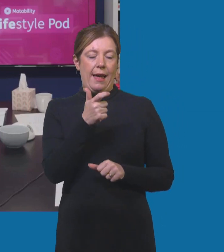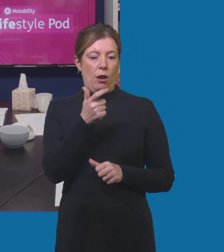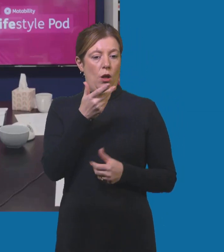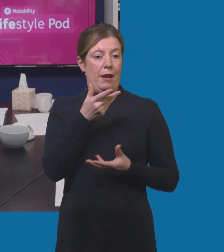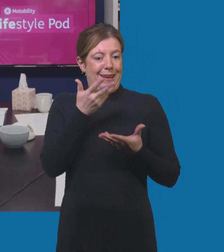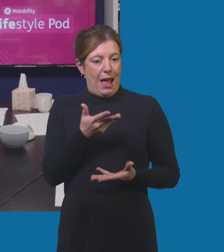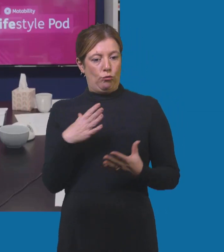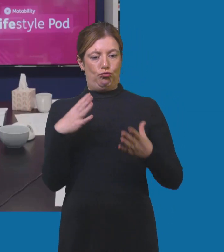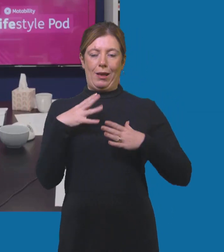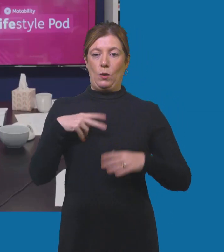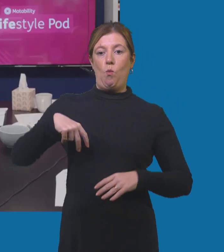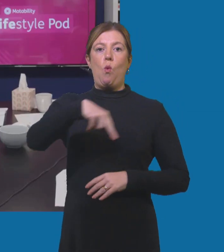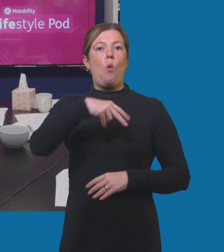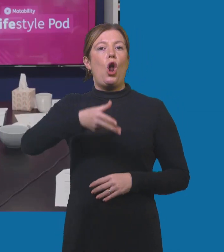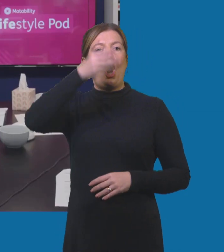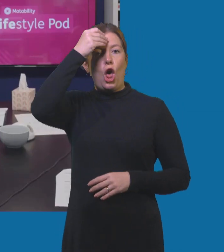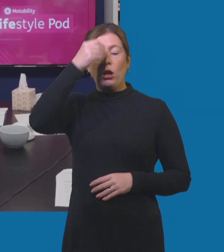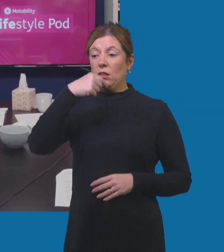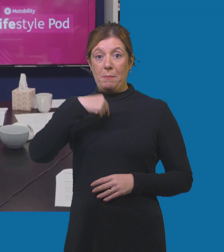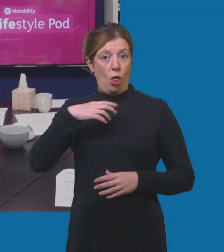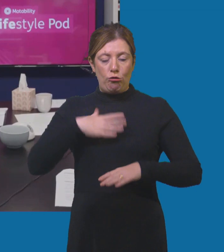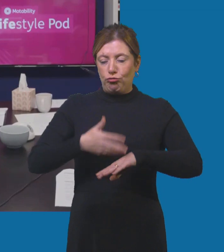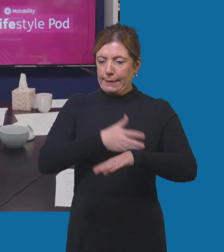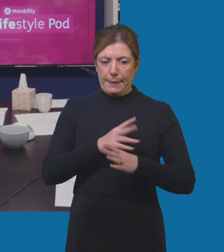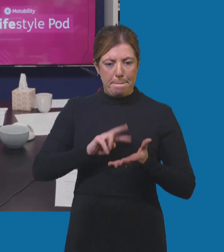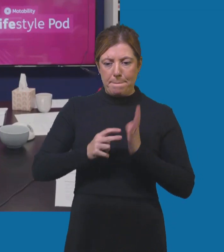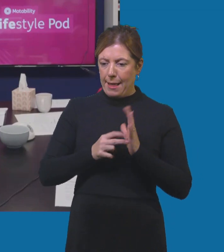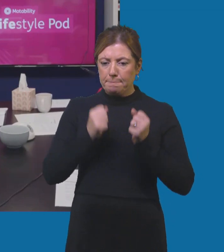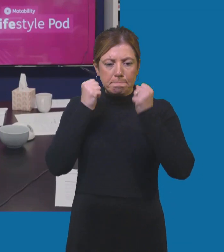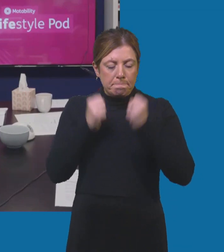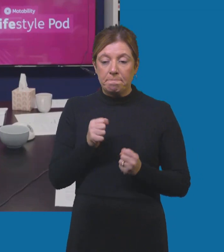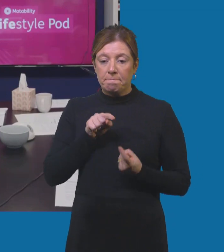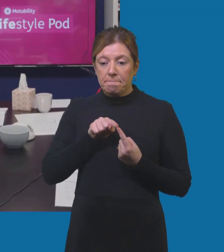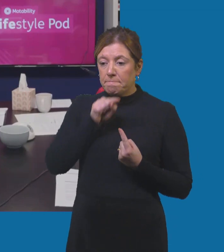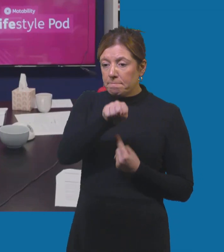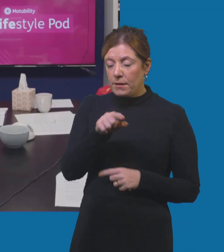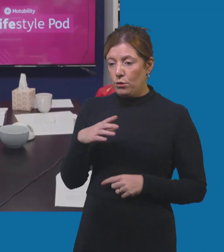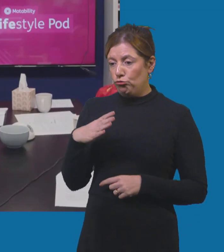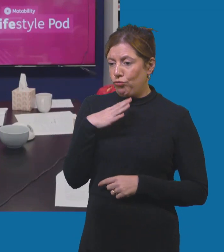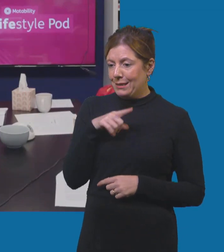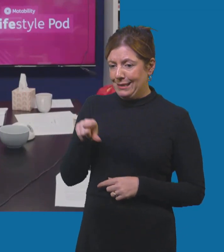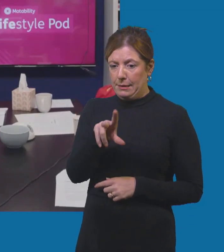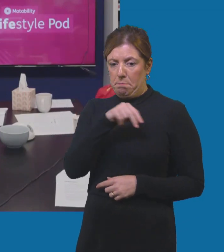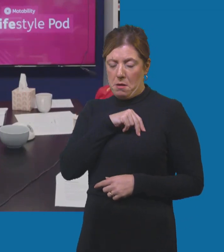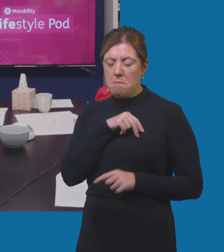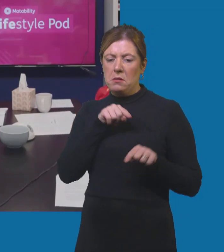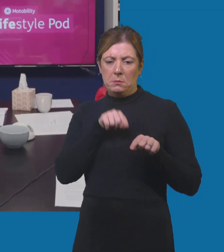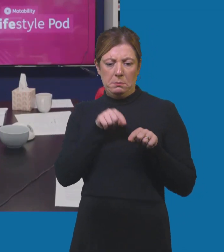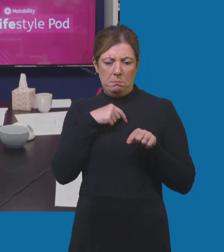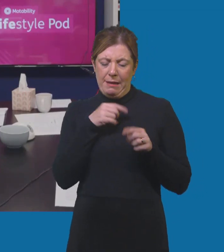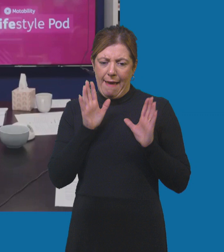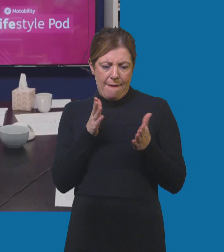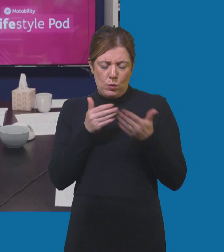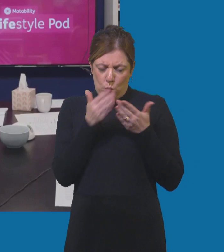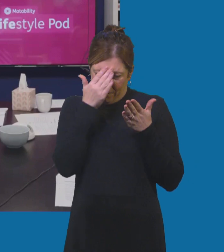to walk, I had already set up a plan. I knew what the date was going to be of that medals parade. And so I started working